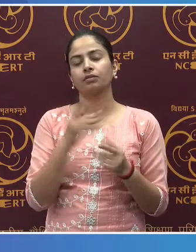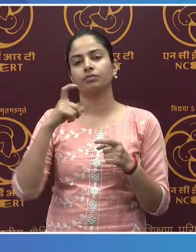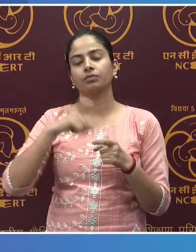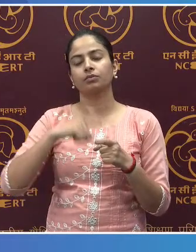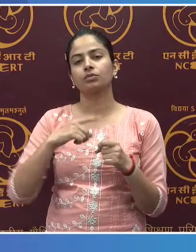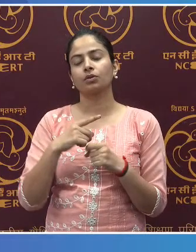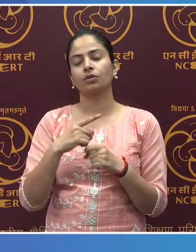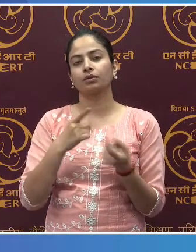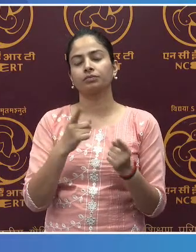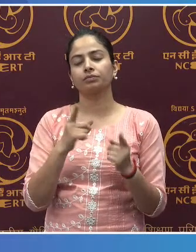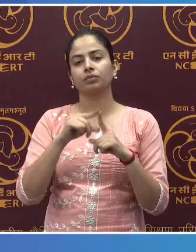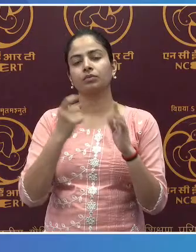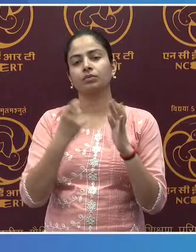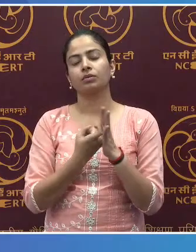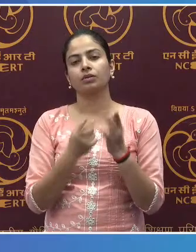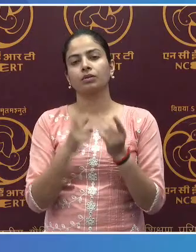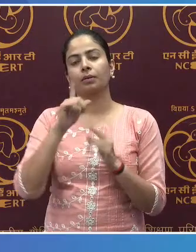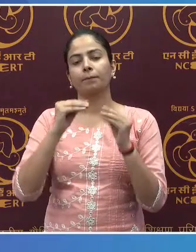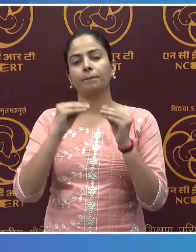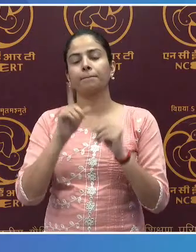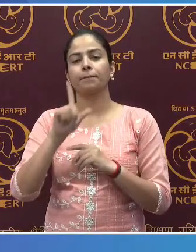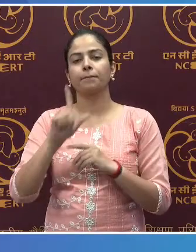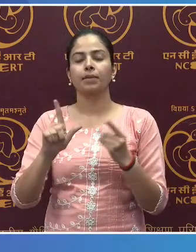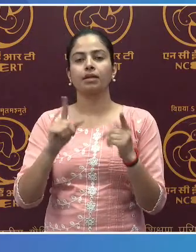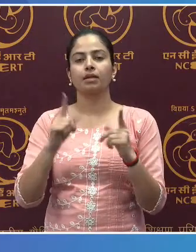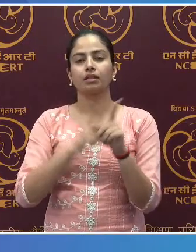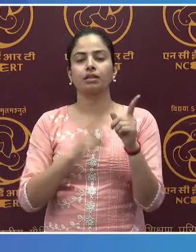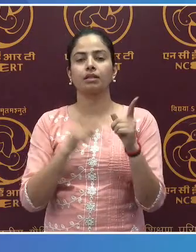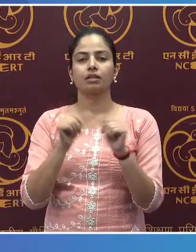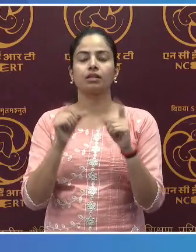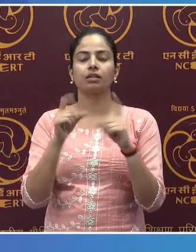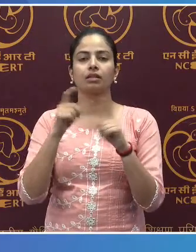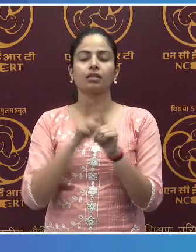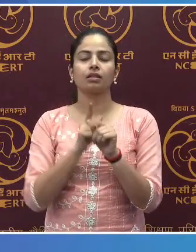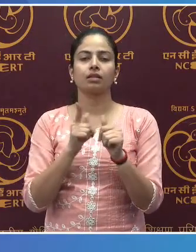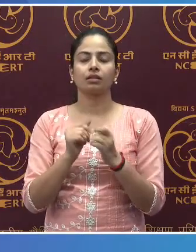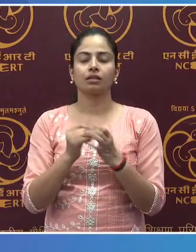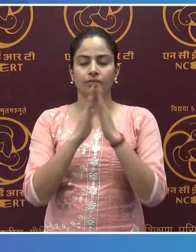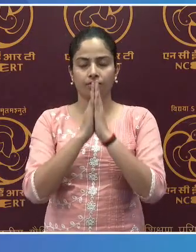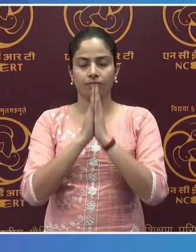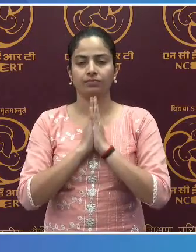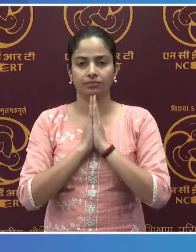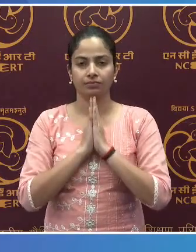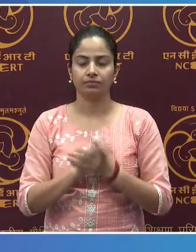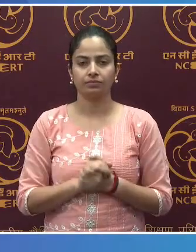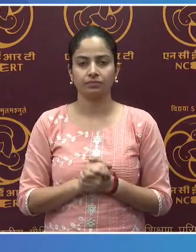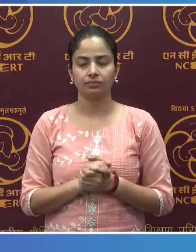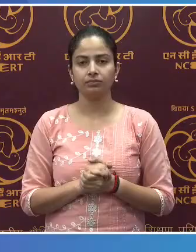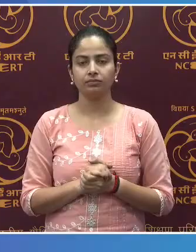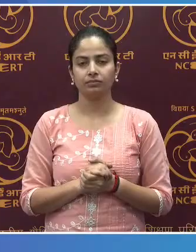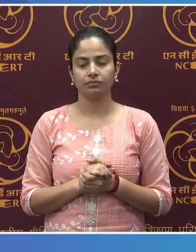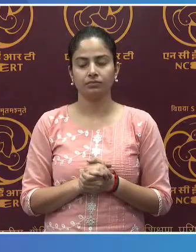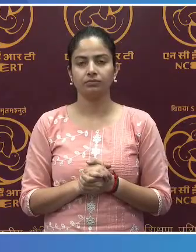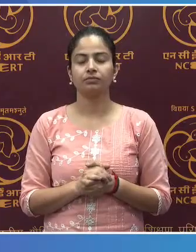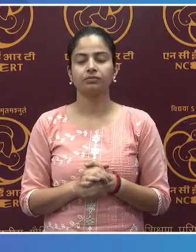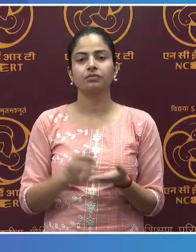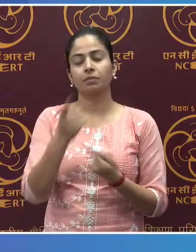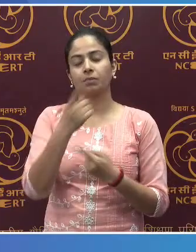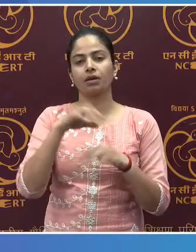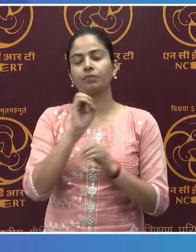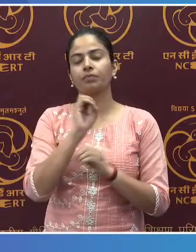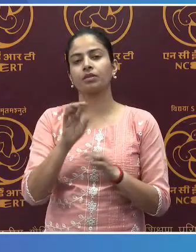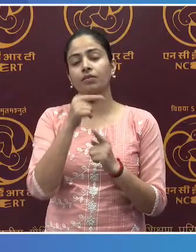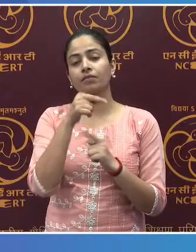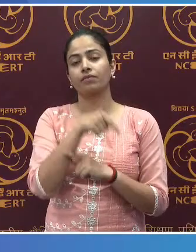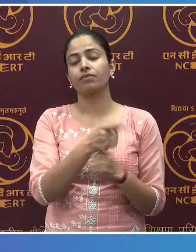by Dr. B.L. Yadav. Sir, namaskar and very warm welcome to you. Namaste, Harpreet. Namaste. And let me apprise everybody that Sir